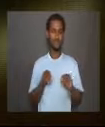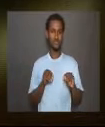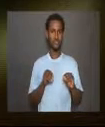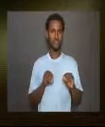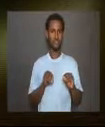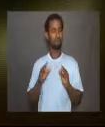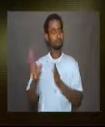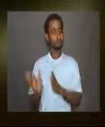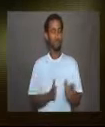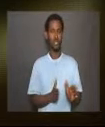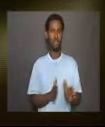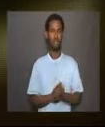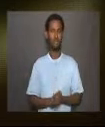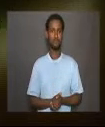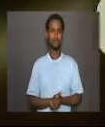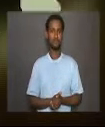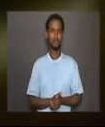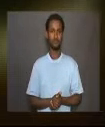Students, let's get ready.